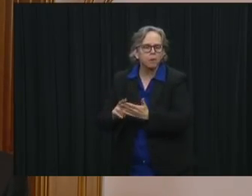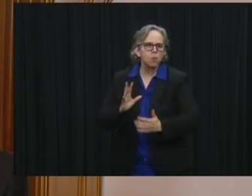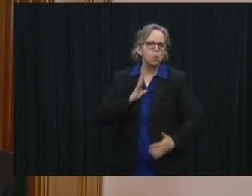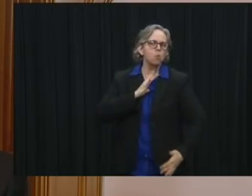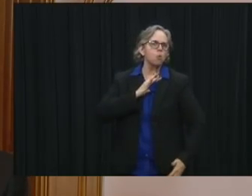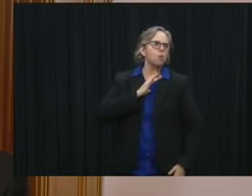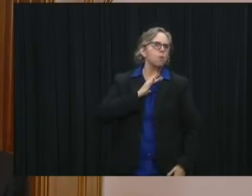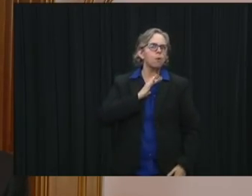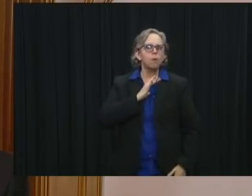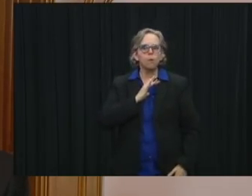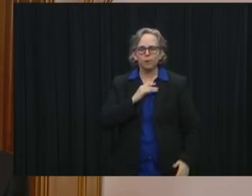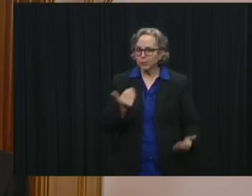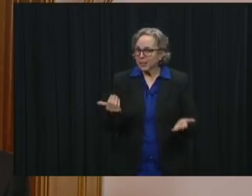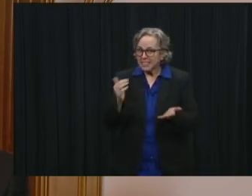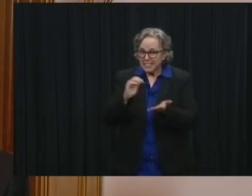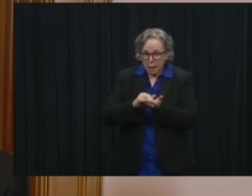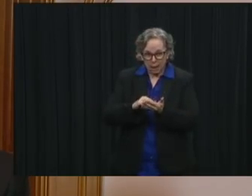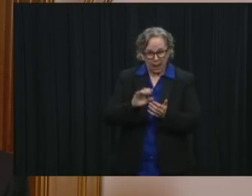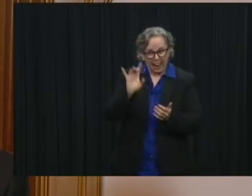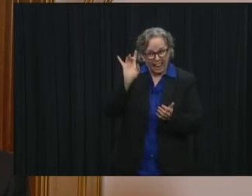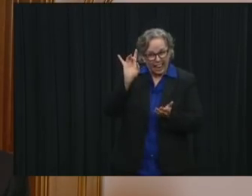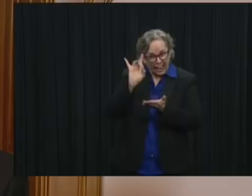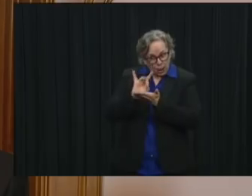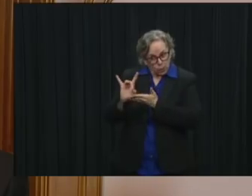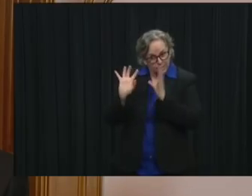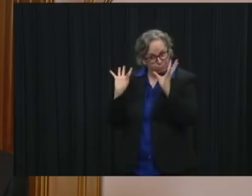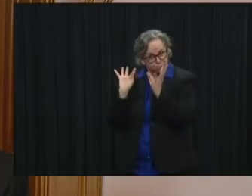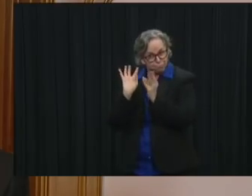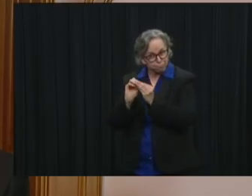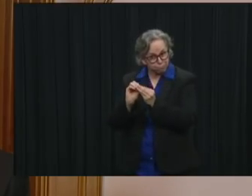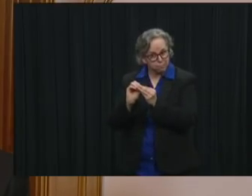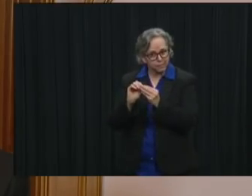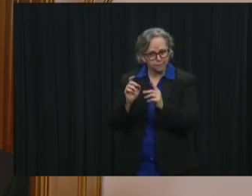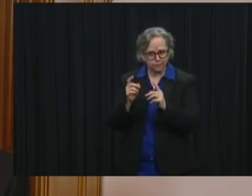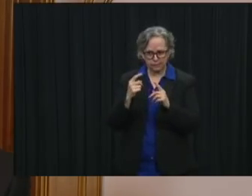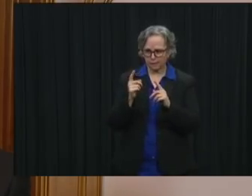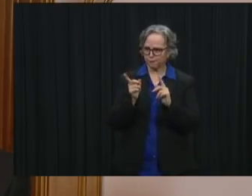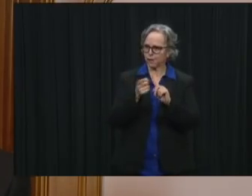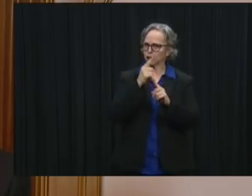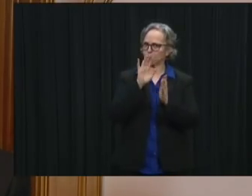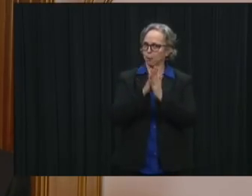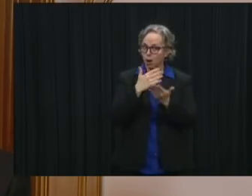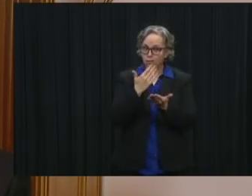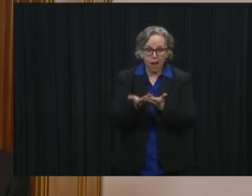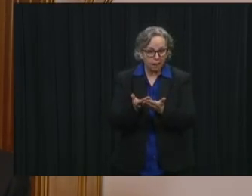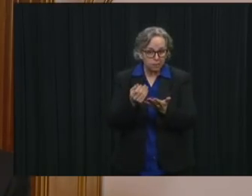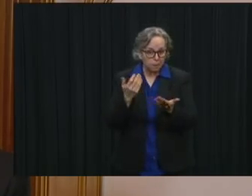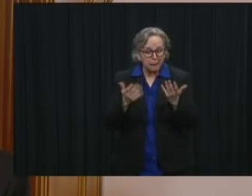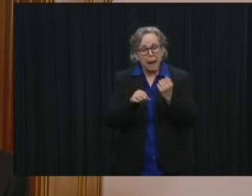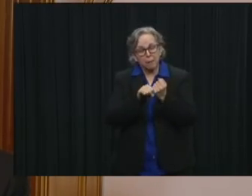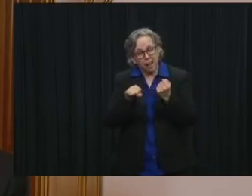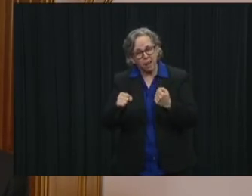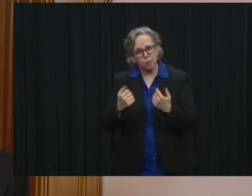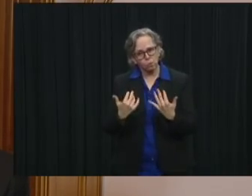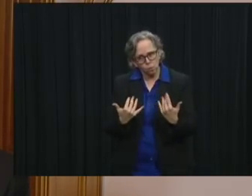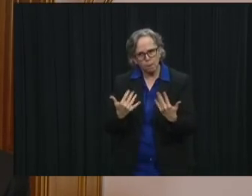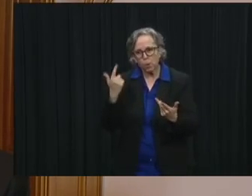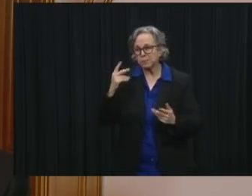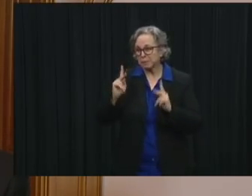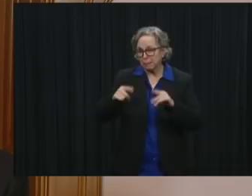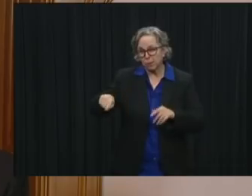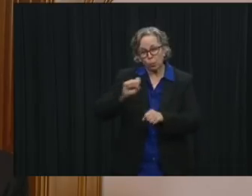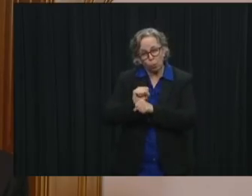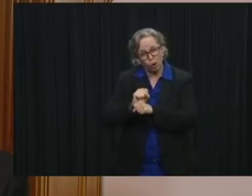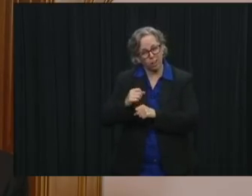until you get your first book. And it may take a little longer than that because a lot of this is done by volunteers. But you can go on